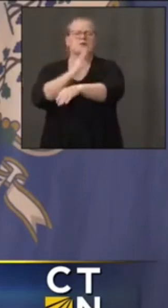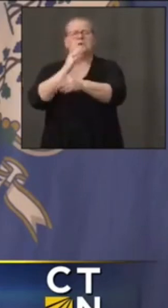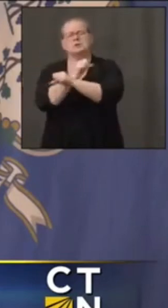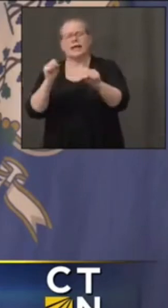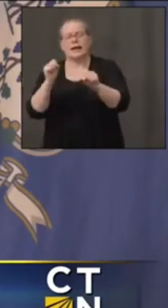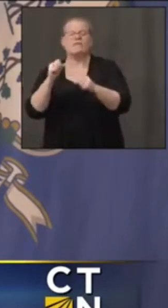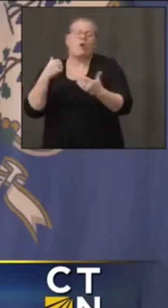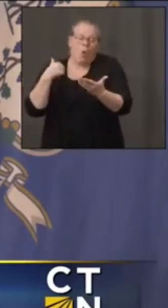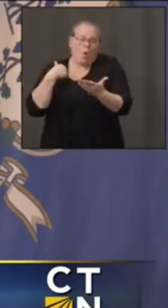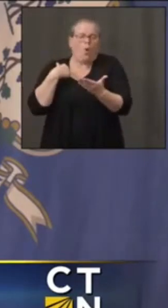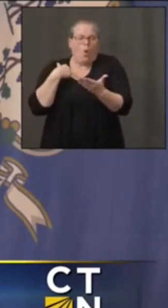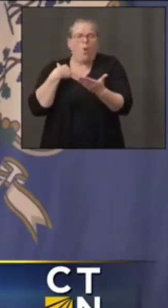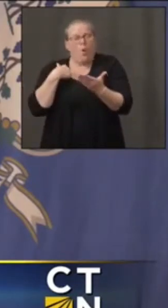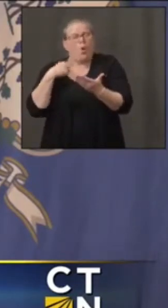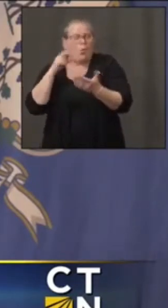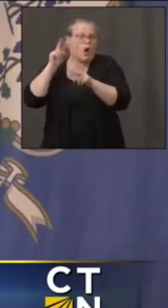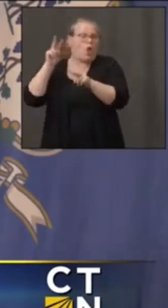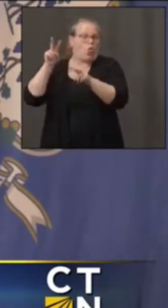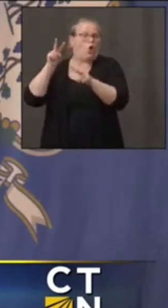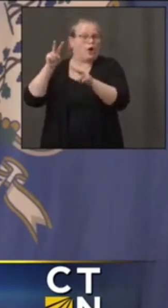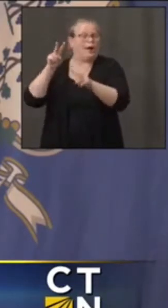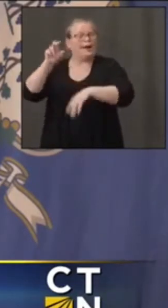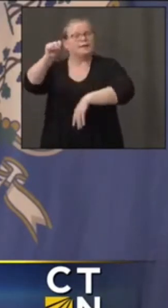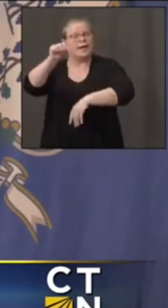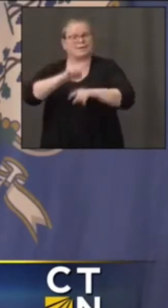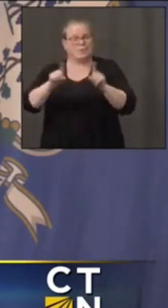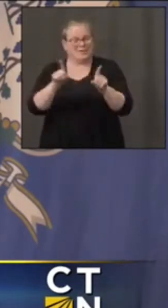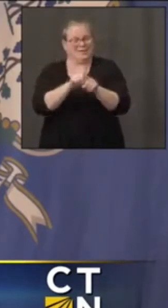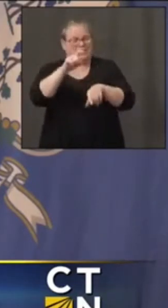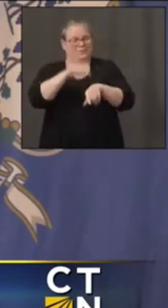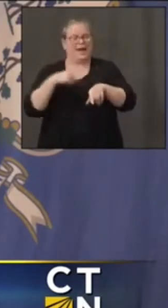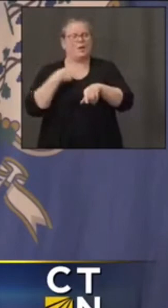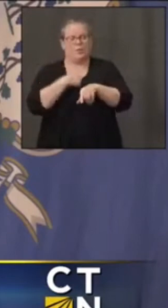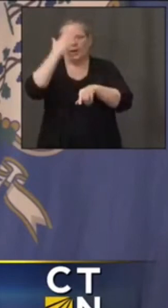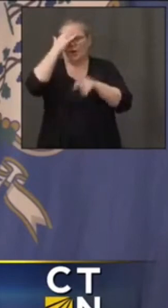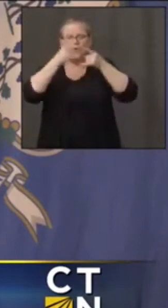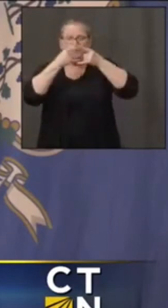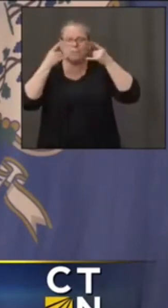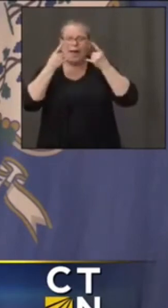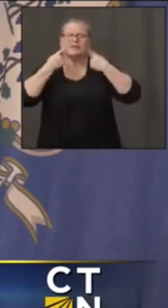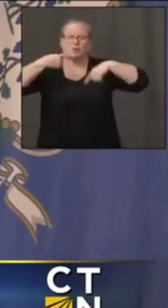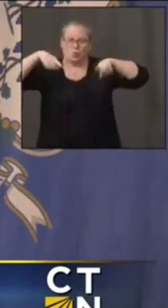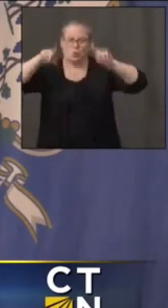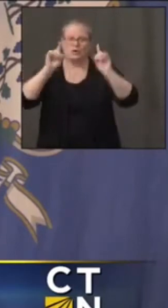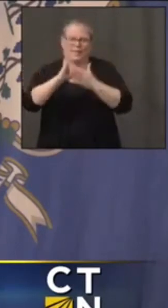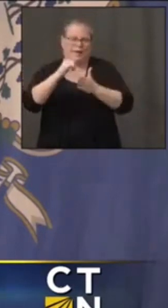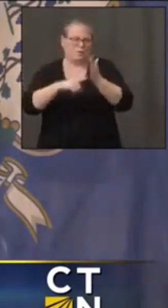available. But in the meantime, this works. That's what I heard today. Thank you, everybody.